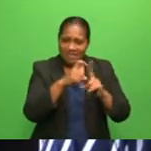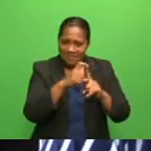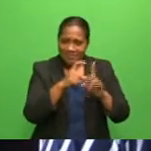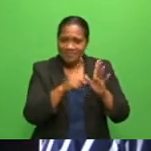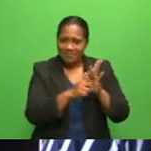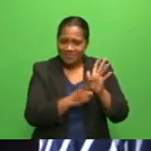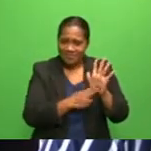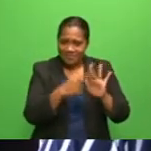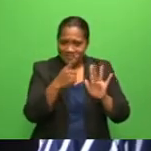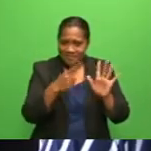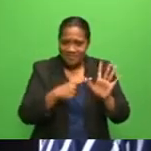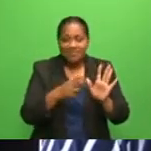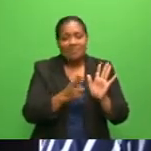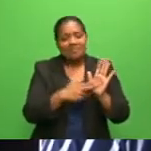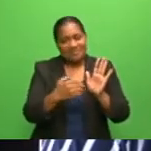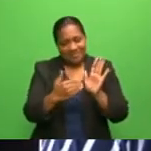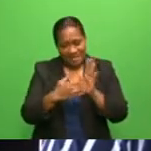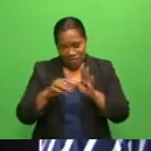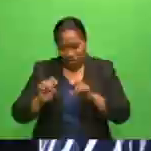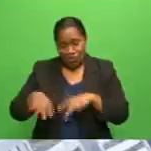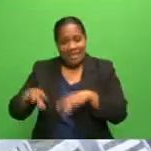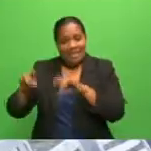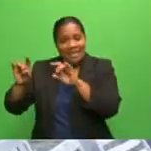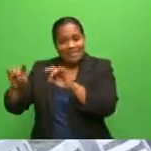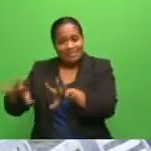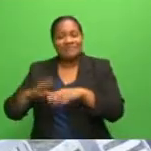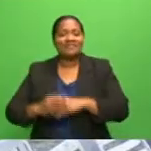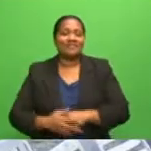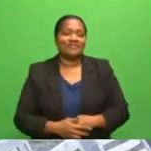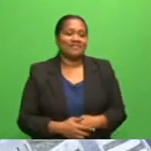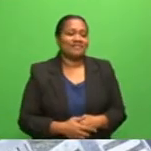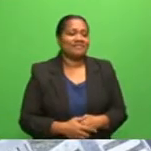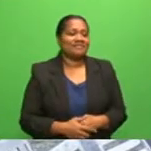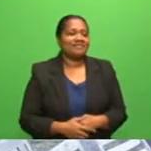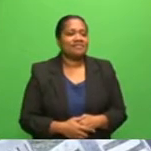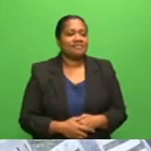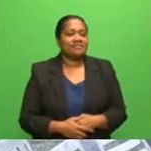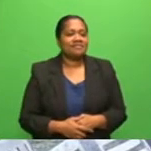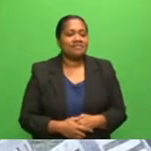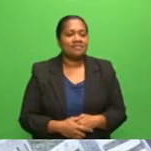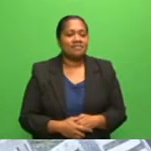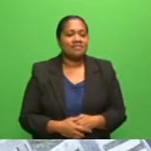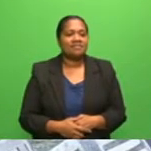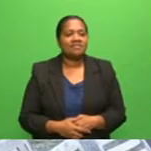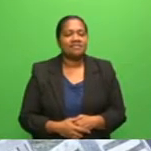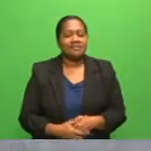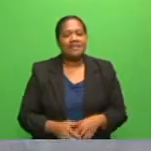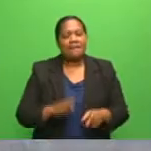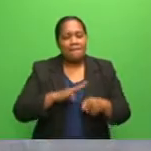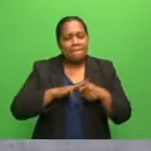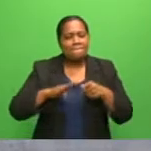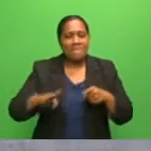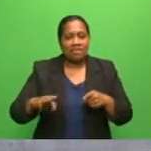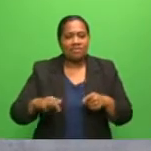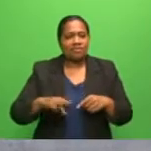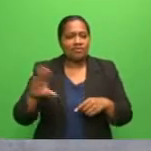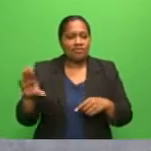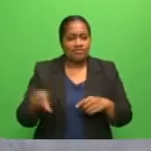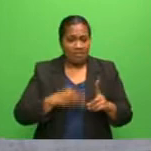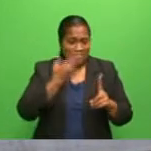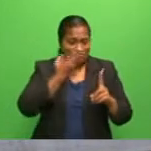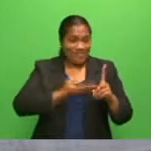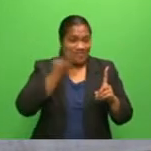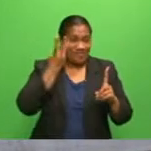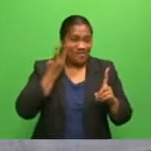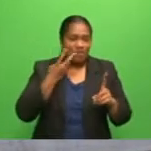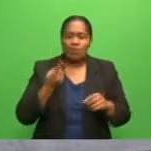also to New Zealand, Australia, and to Italy. The simple message also from Marie to those who want to start